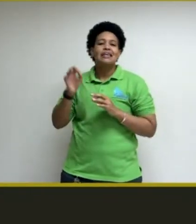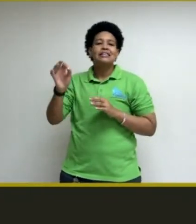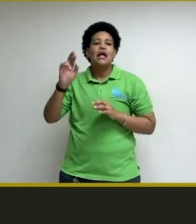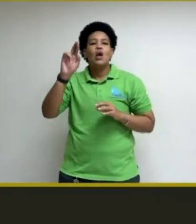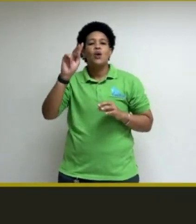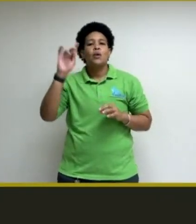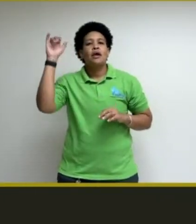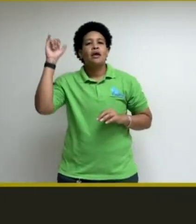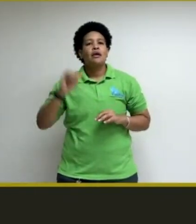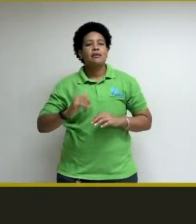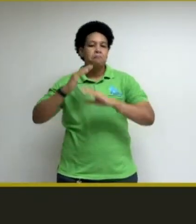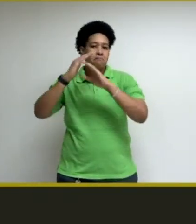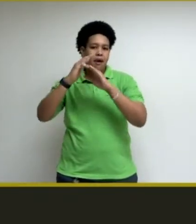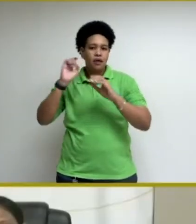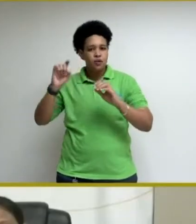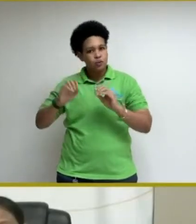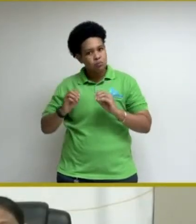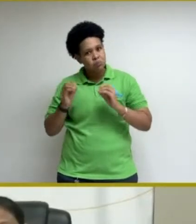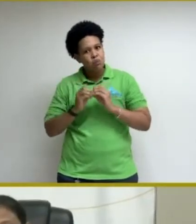on May 1?